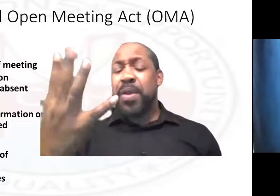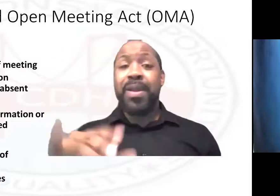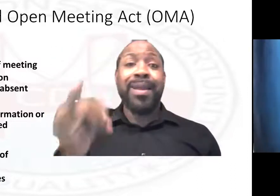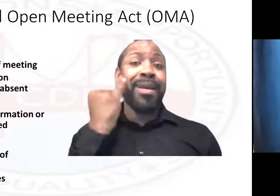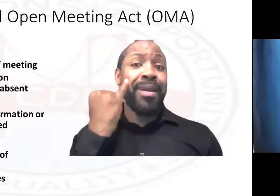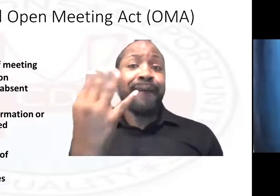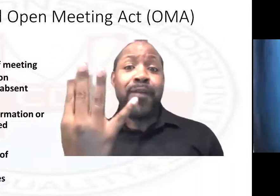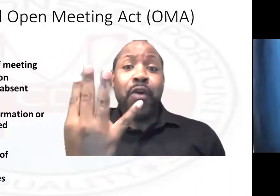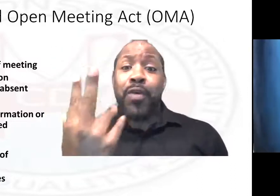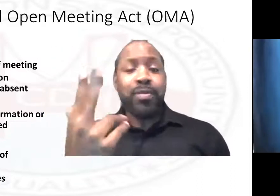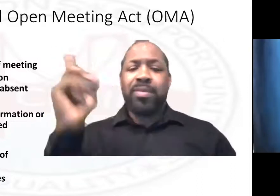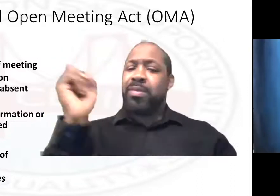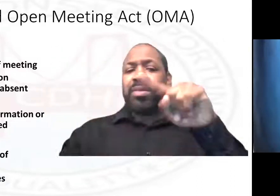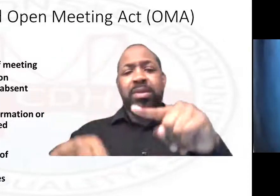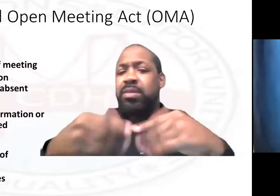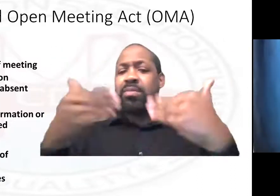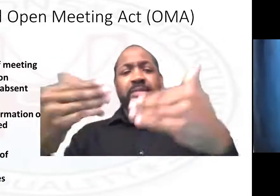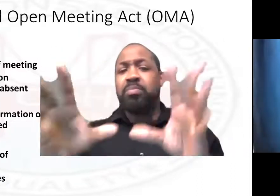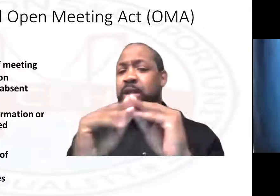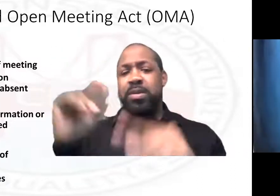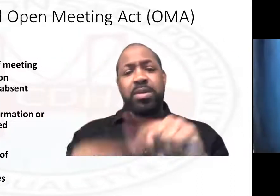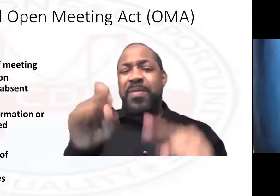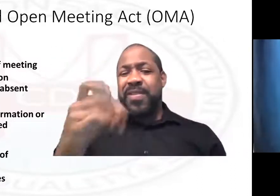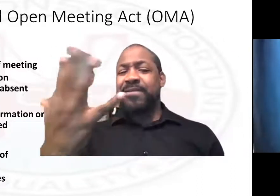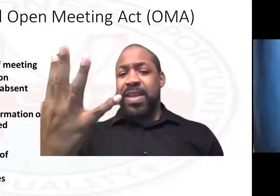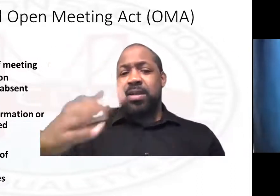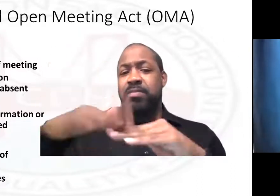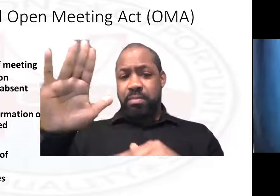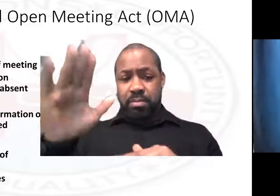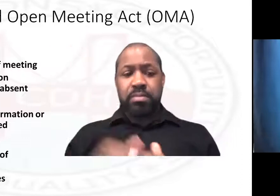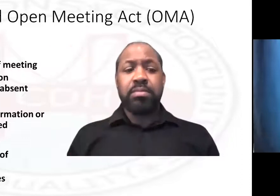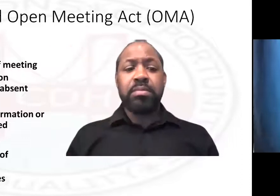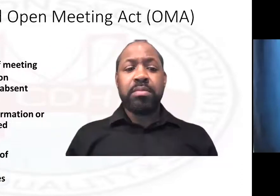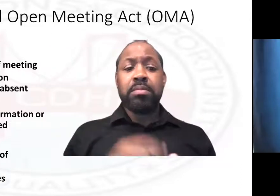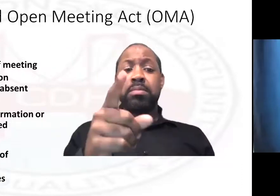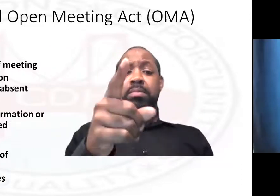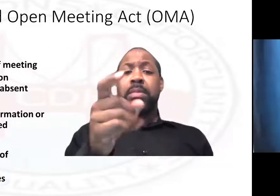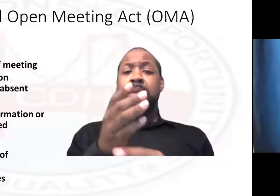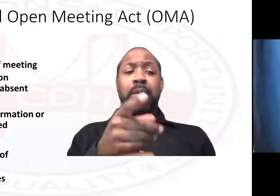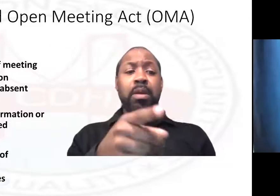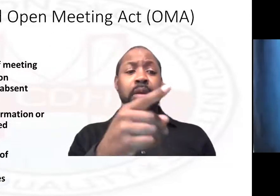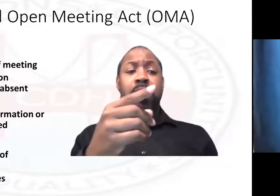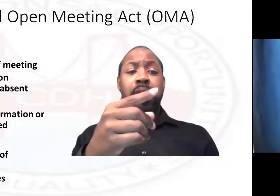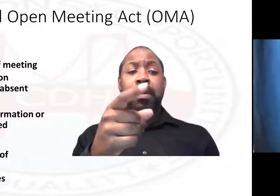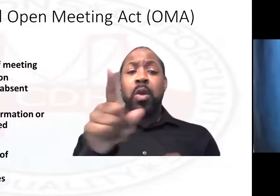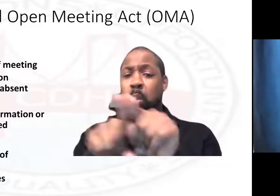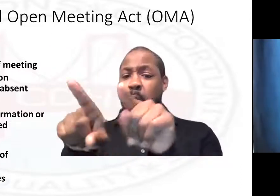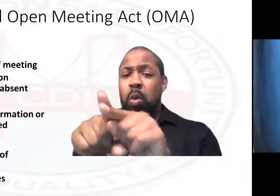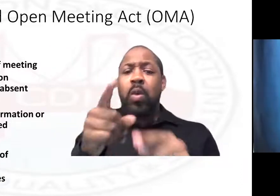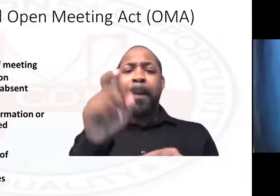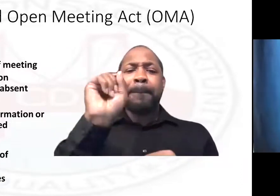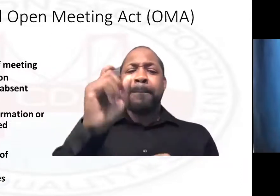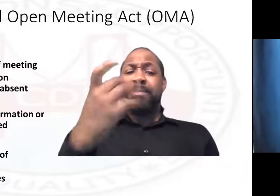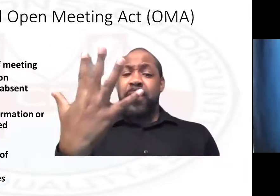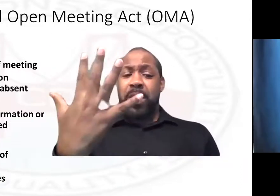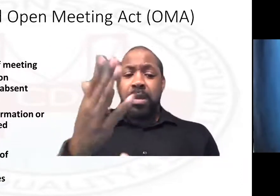So if some people aren't available, 5, we could go ahead with a meeting. But if there are 4 or 3, the meeting would have to be canceled.